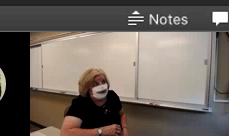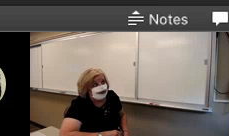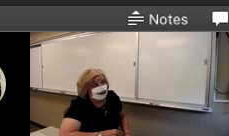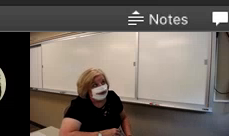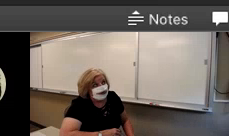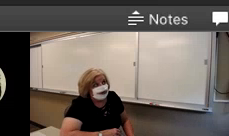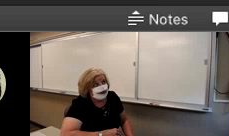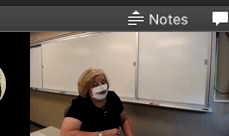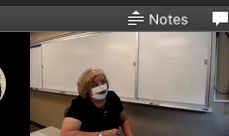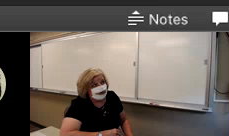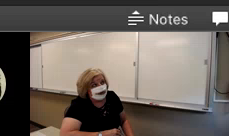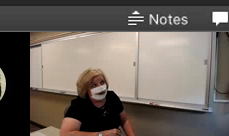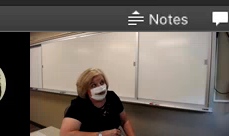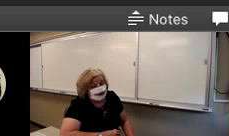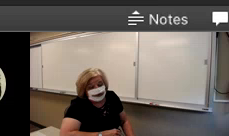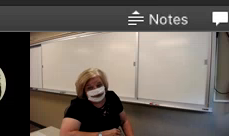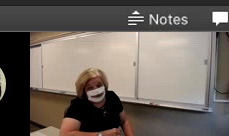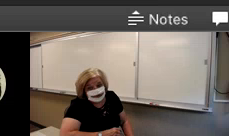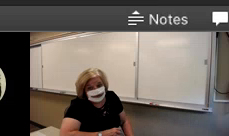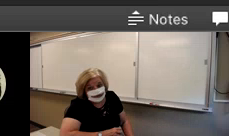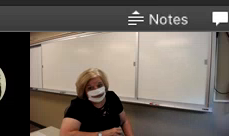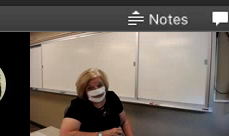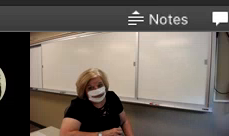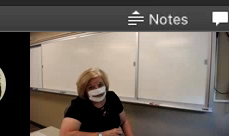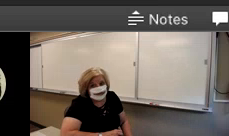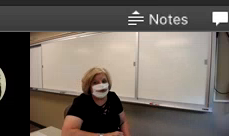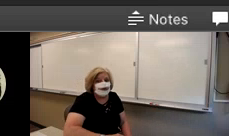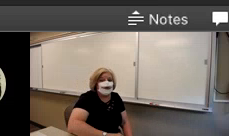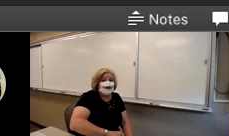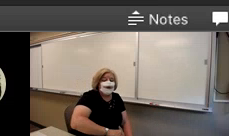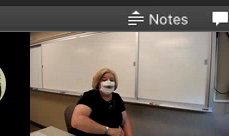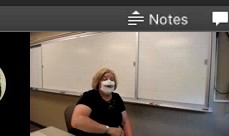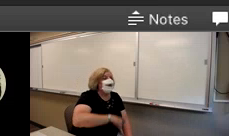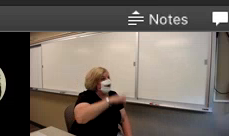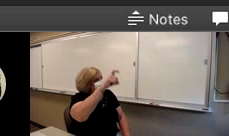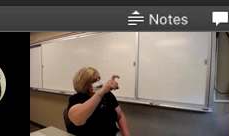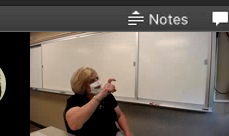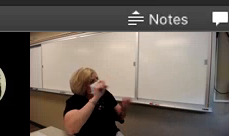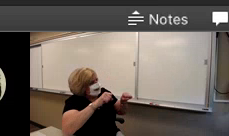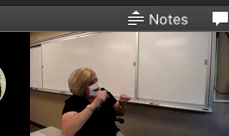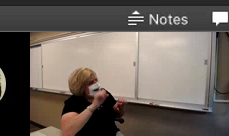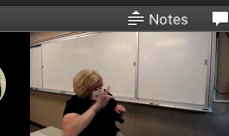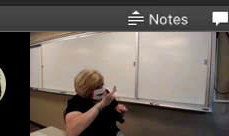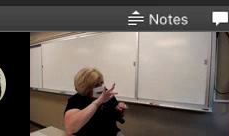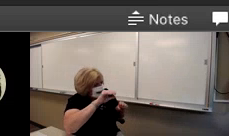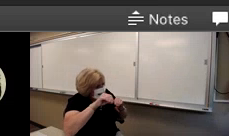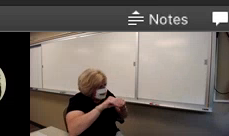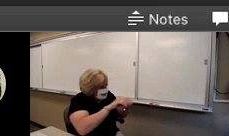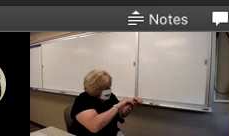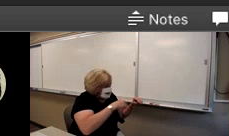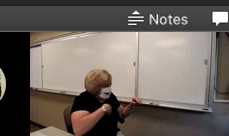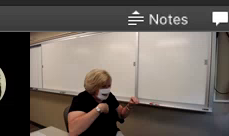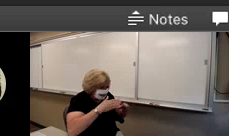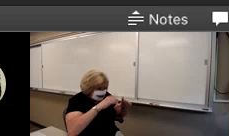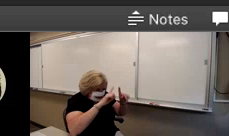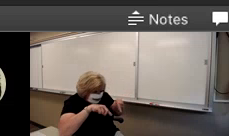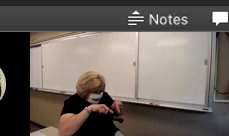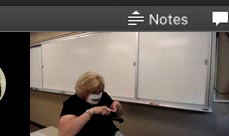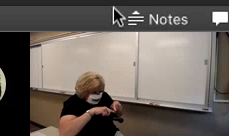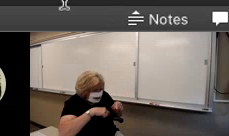and the 9Grid, can you move that around? You should be able to click on it and move it, but I'm sharing the screen. I don't know if